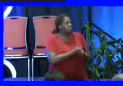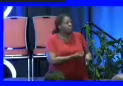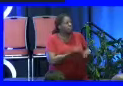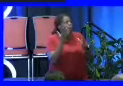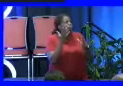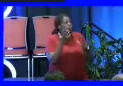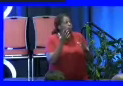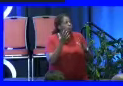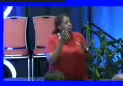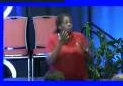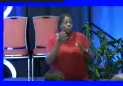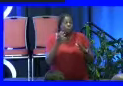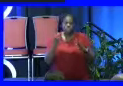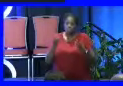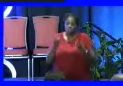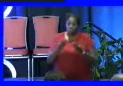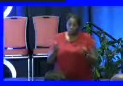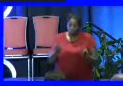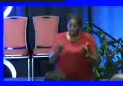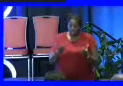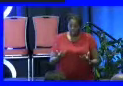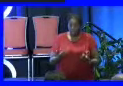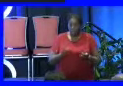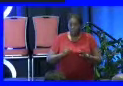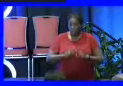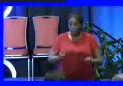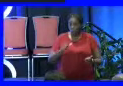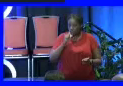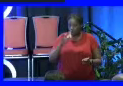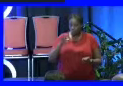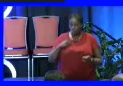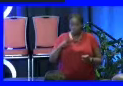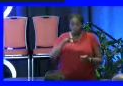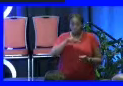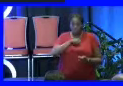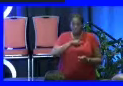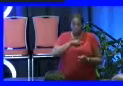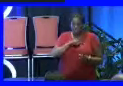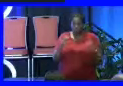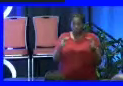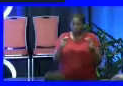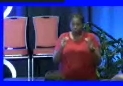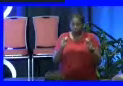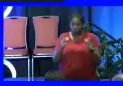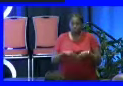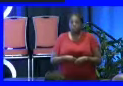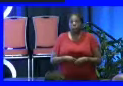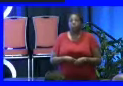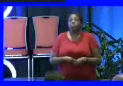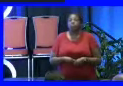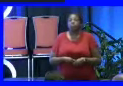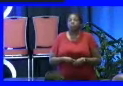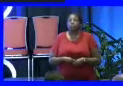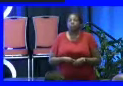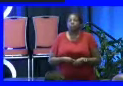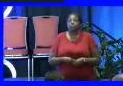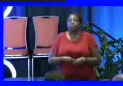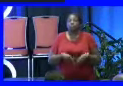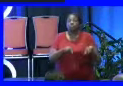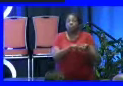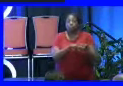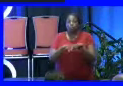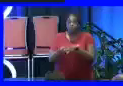those. So thankfully that's resolved. But we don't own the data quality. We also, again, aren't paying continuums